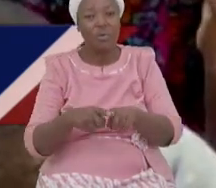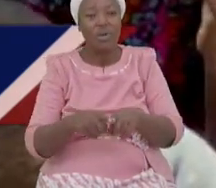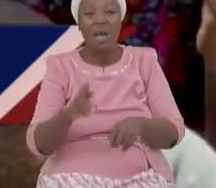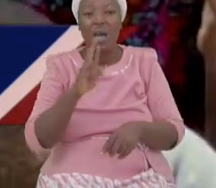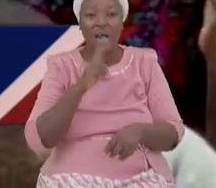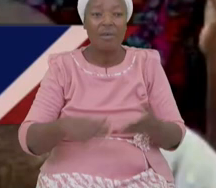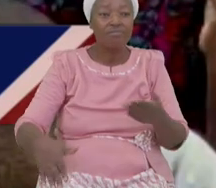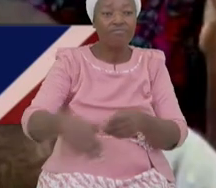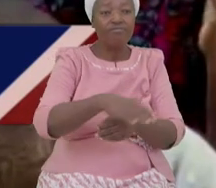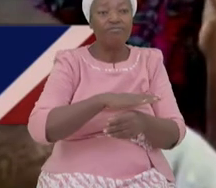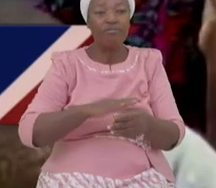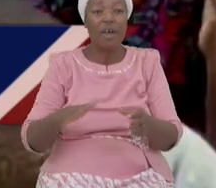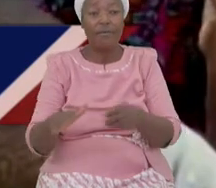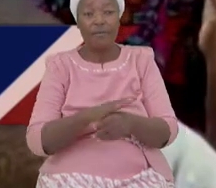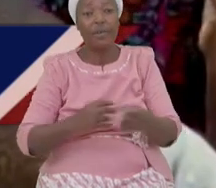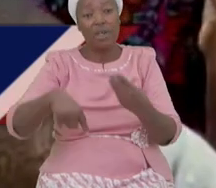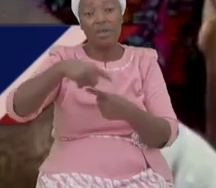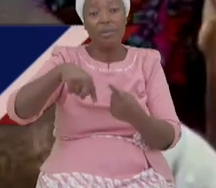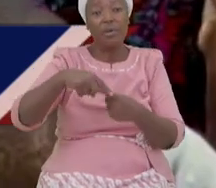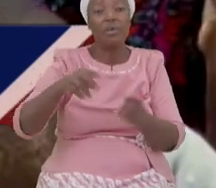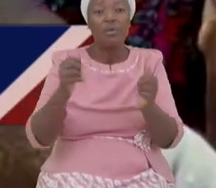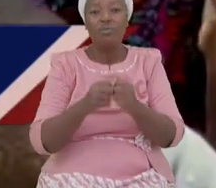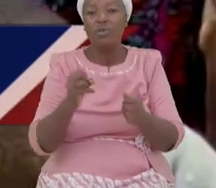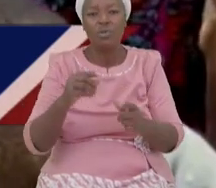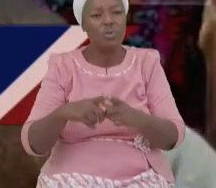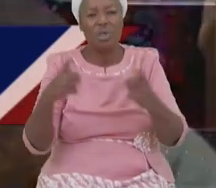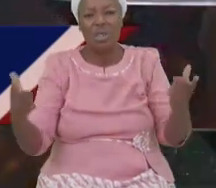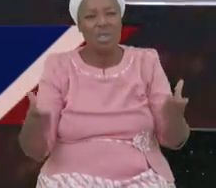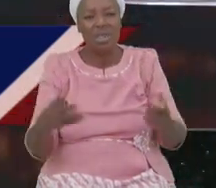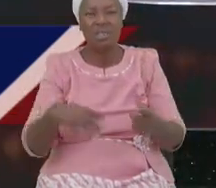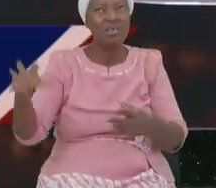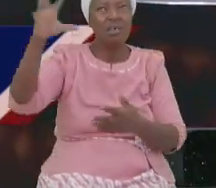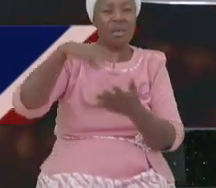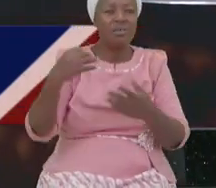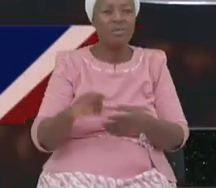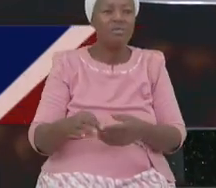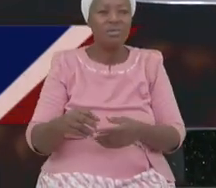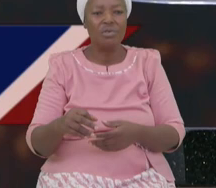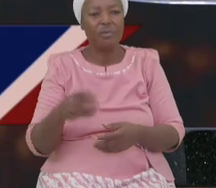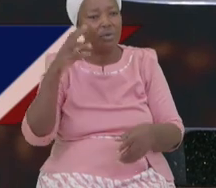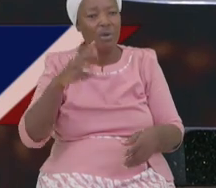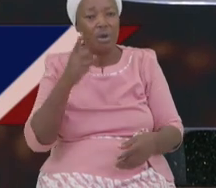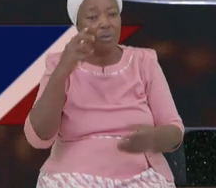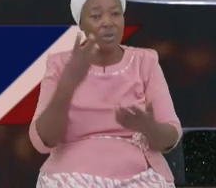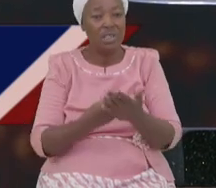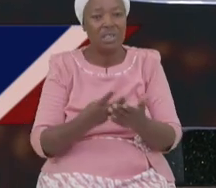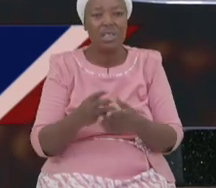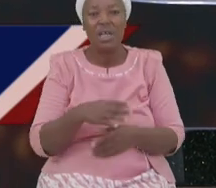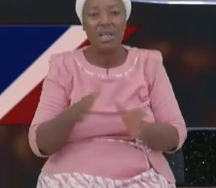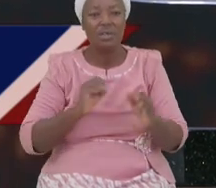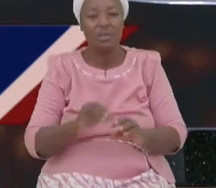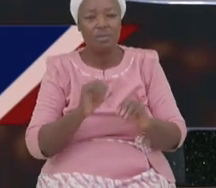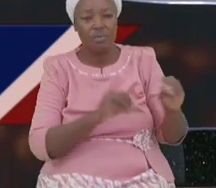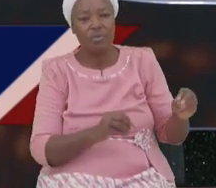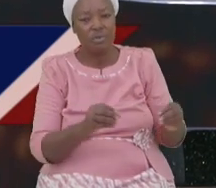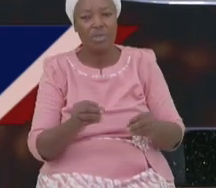compassed about with so great a cloud of witnesses, let us lay aside every weight